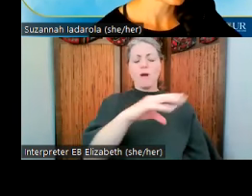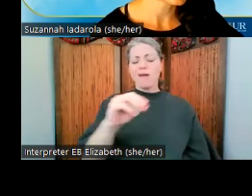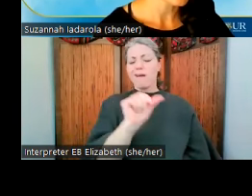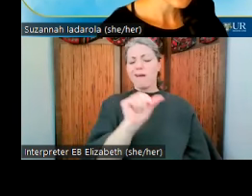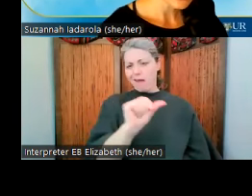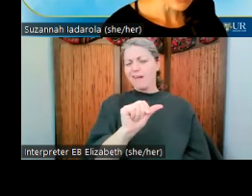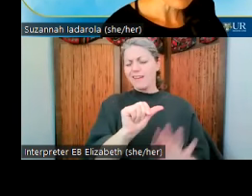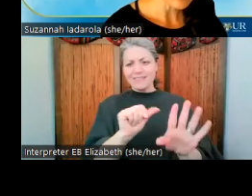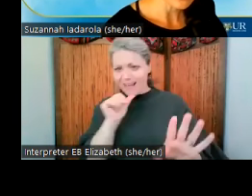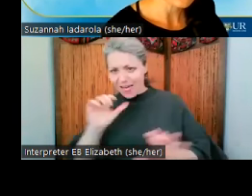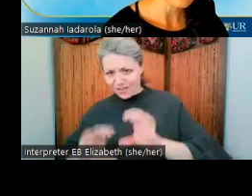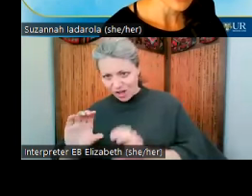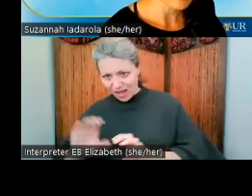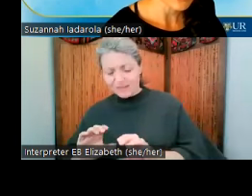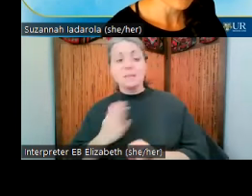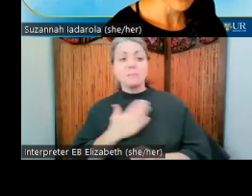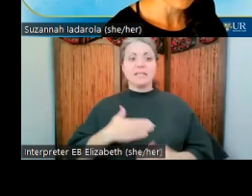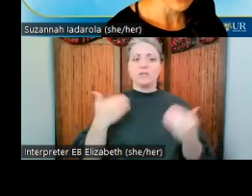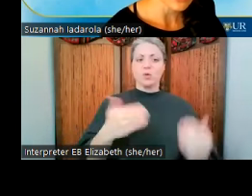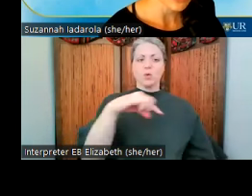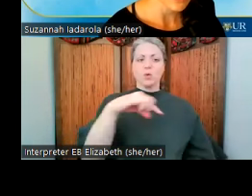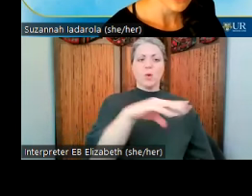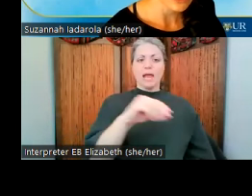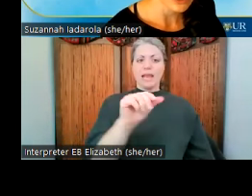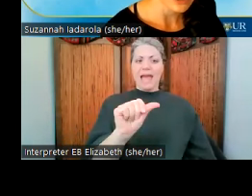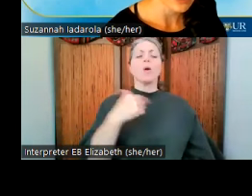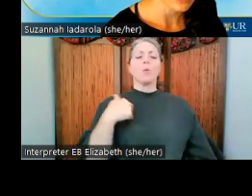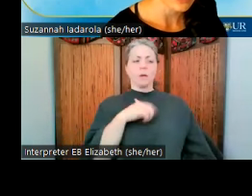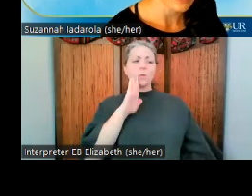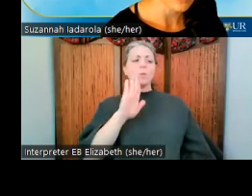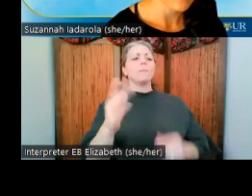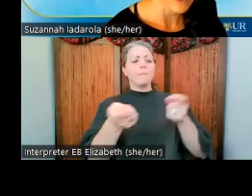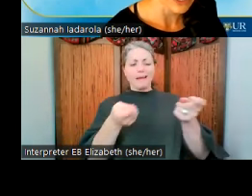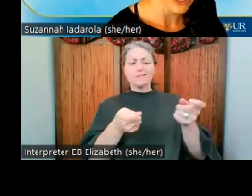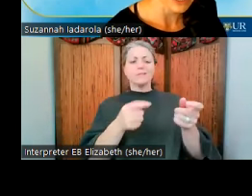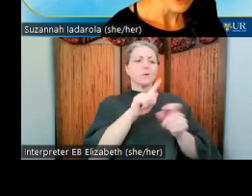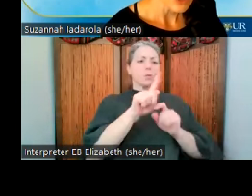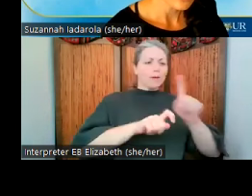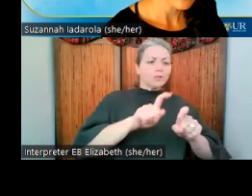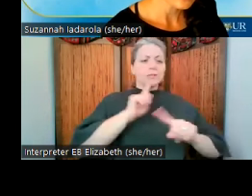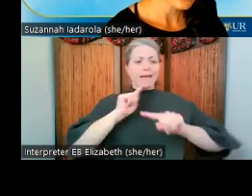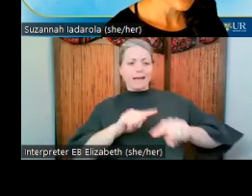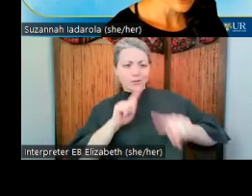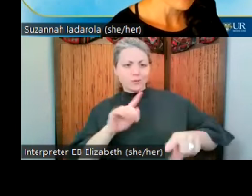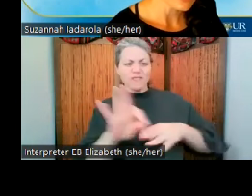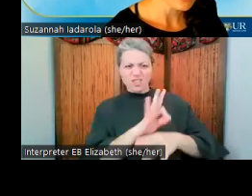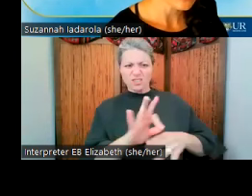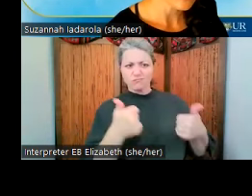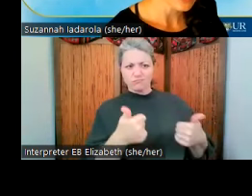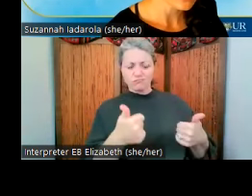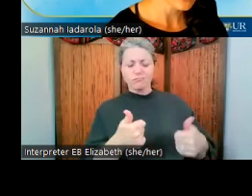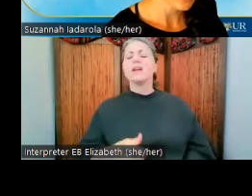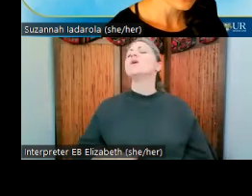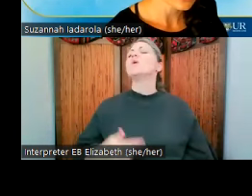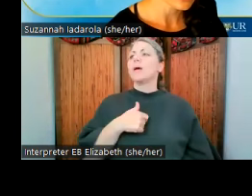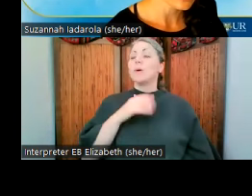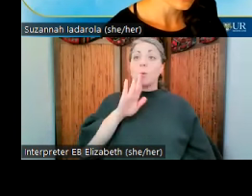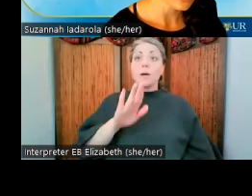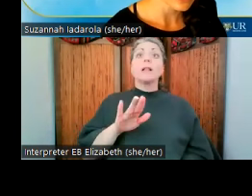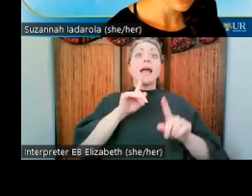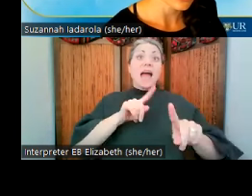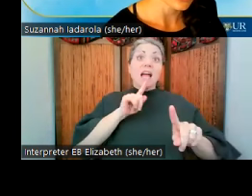feature and not the chat, because that will help us better manage the question and answers function. We will do a combination of answering